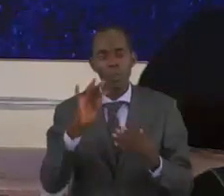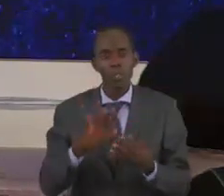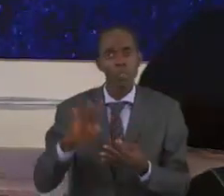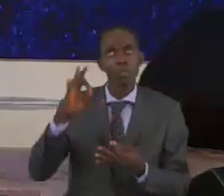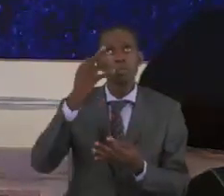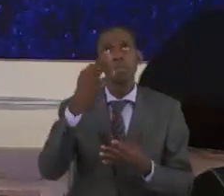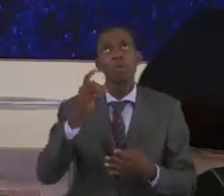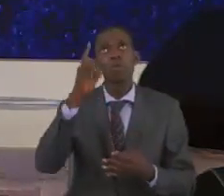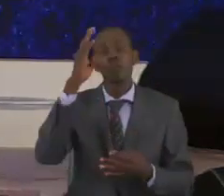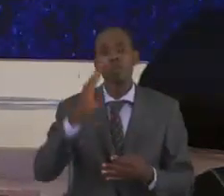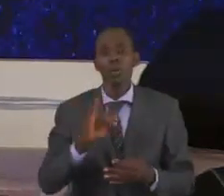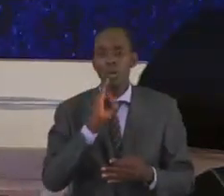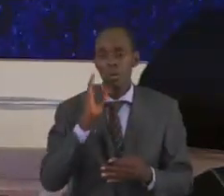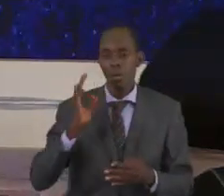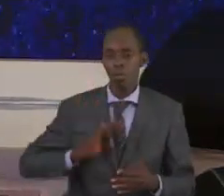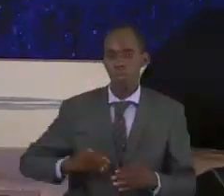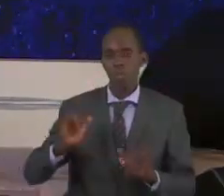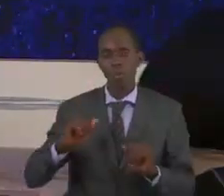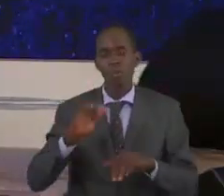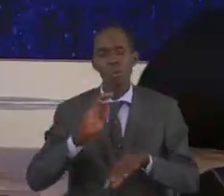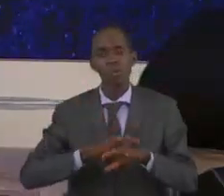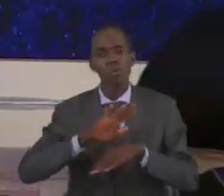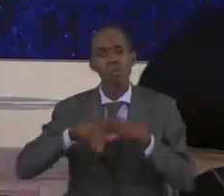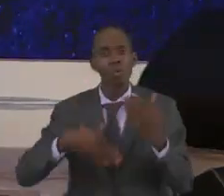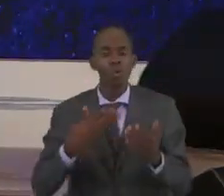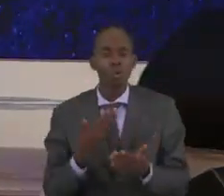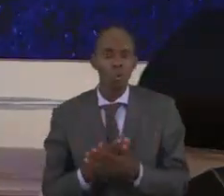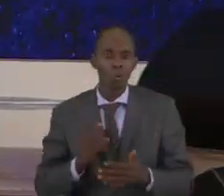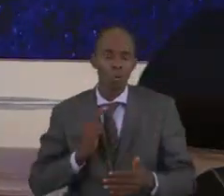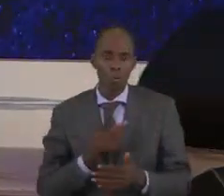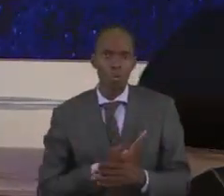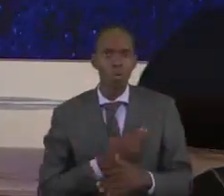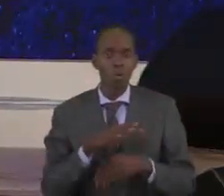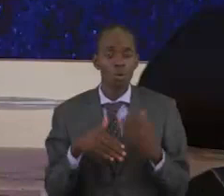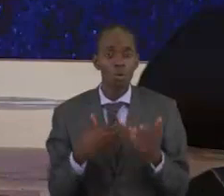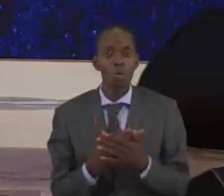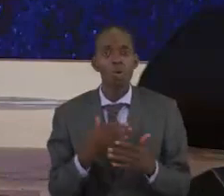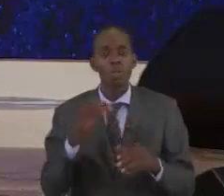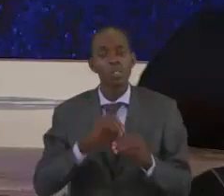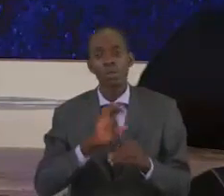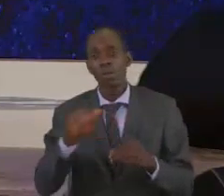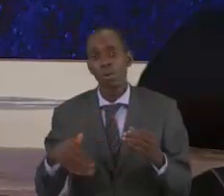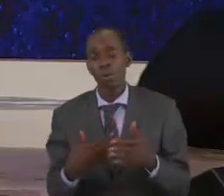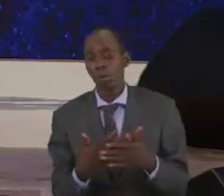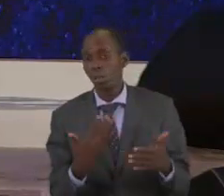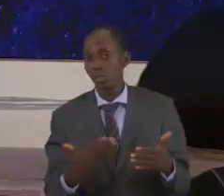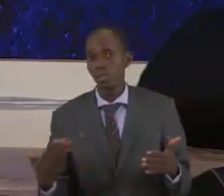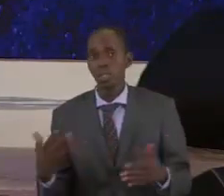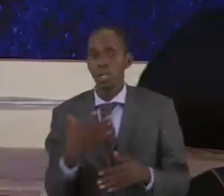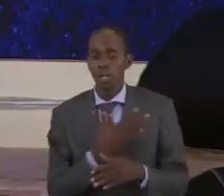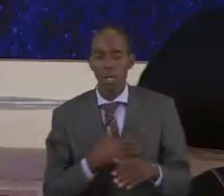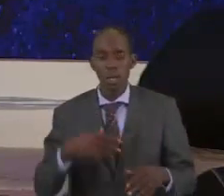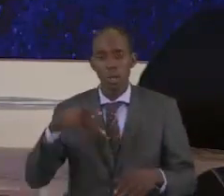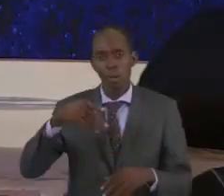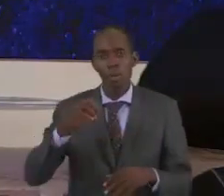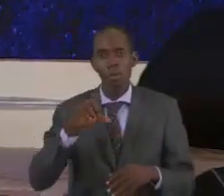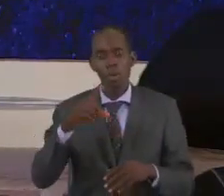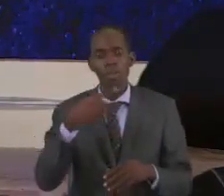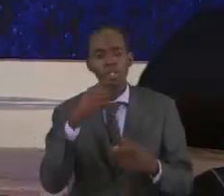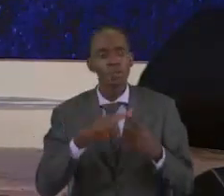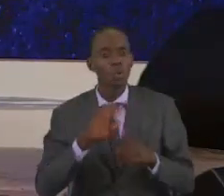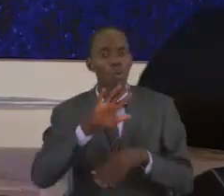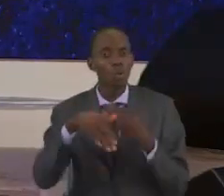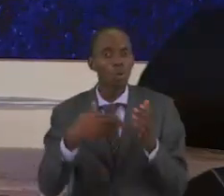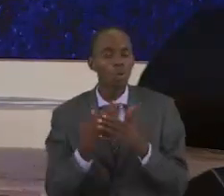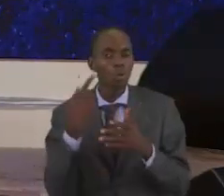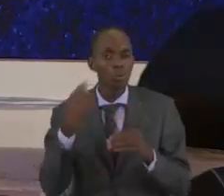is profitable unto us in all things. And Paul the apostle said to all his hearers, all the people